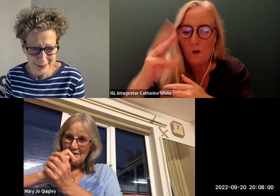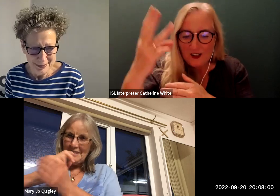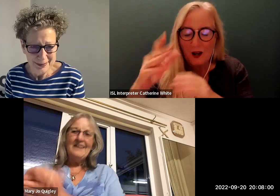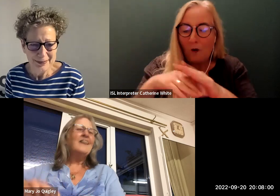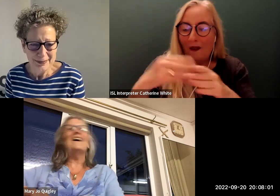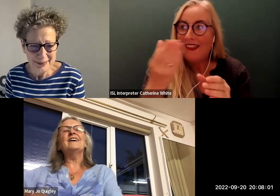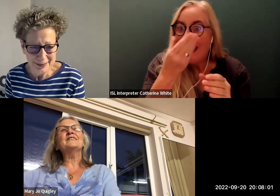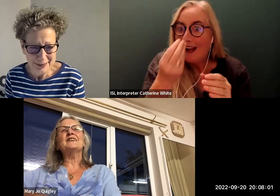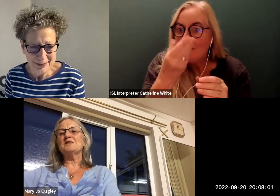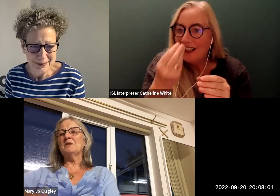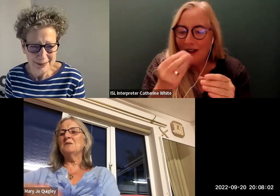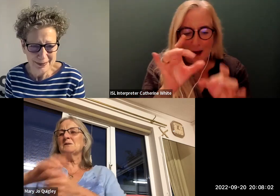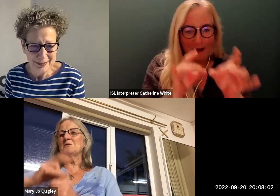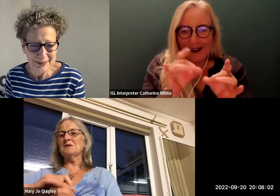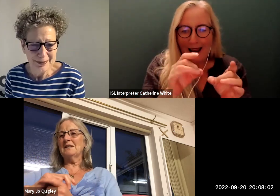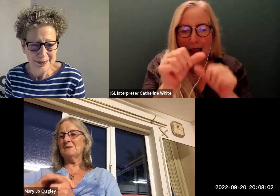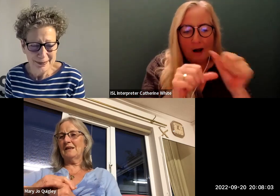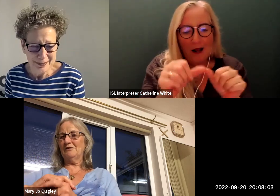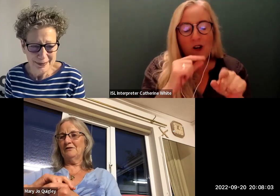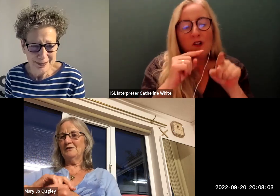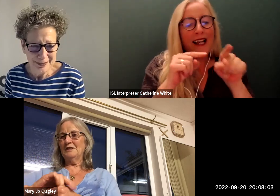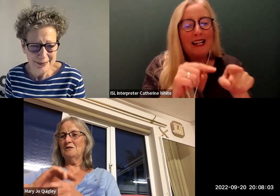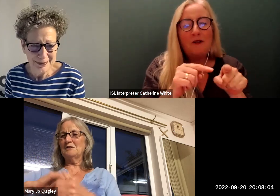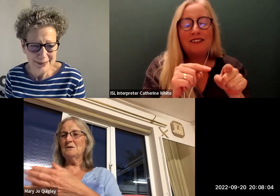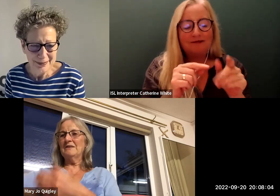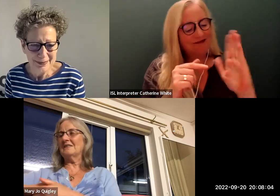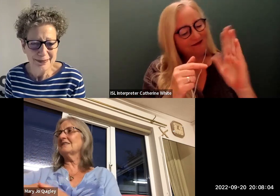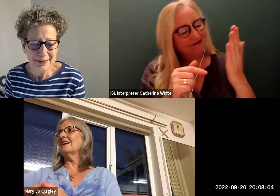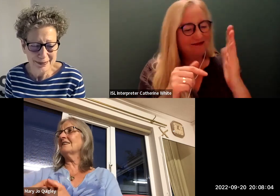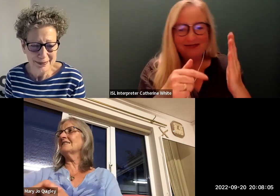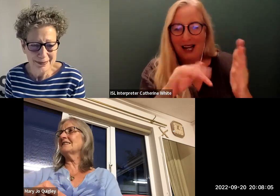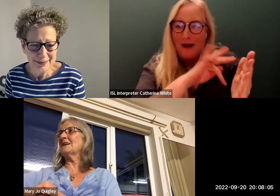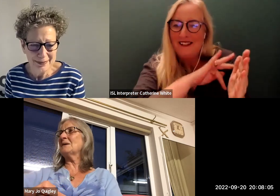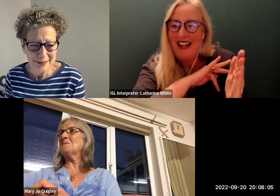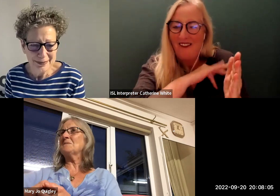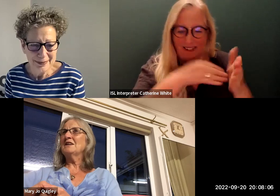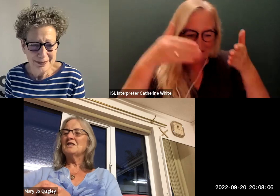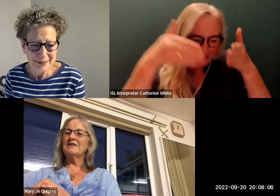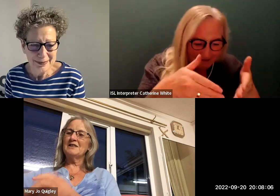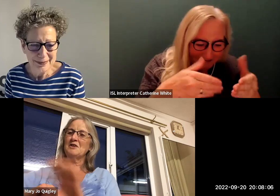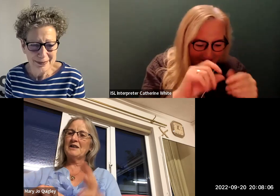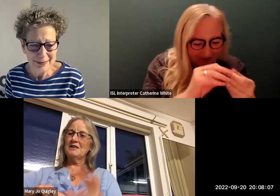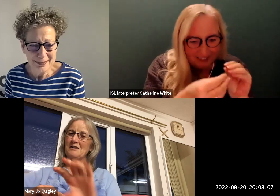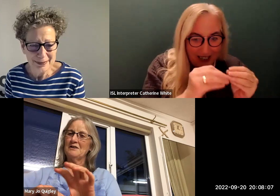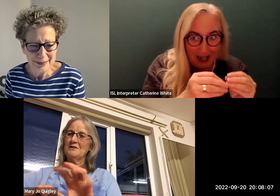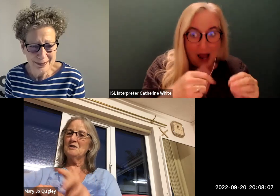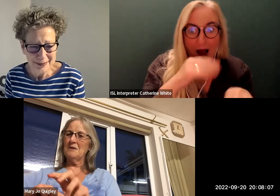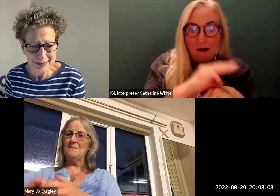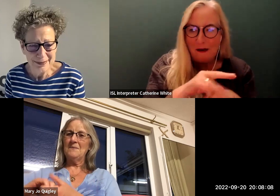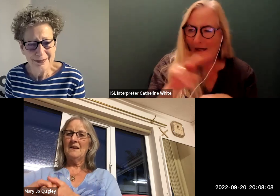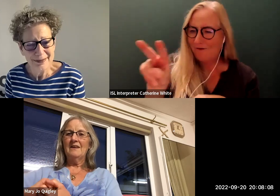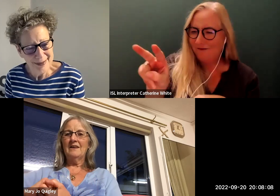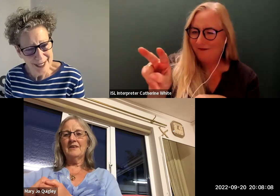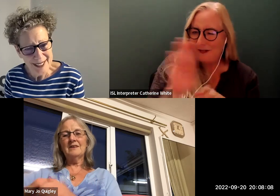handkerchief. And so he was amusing himself, doing this, and that attracted her to